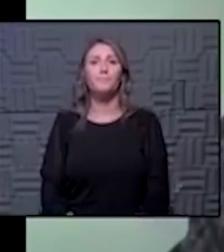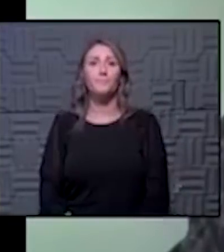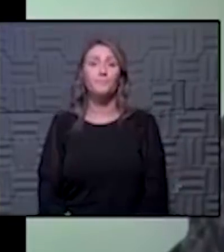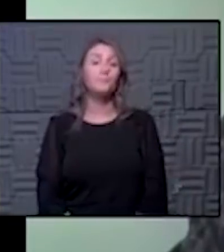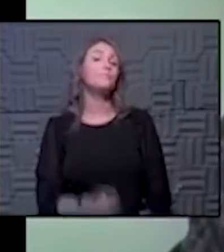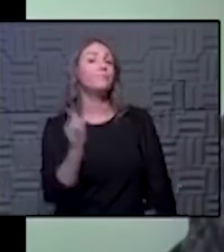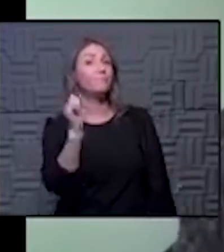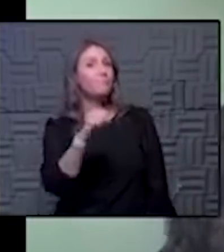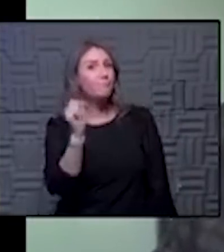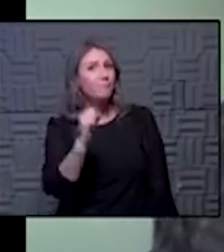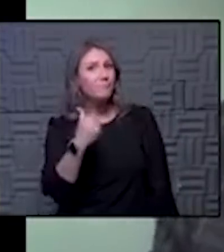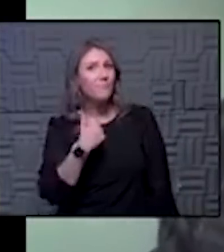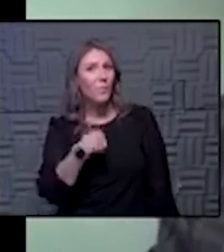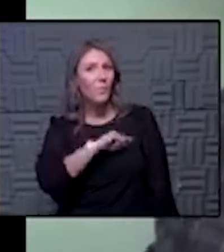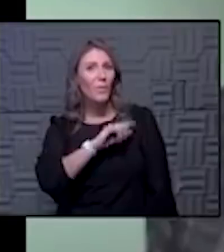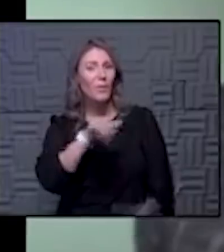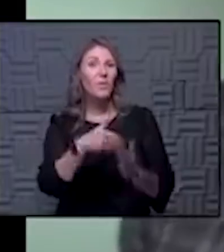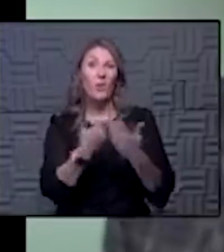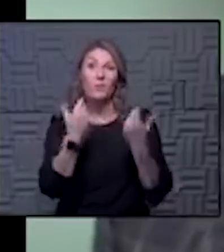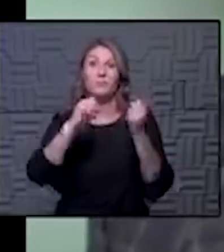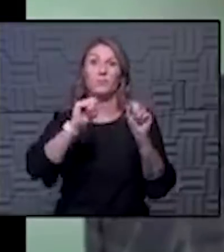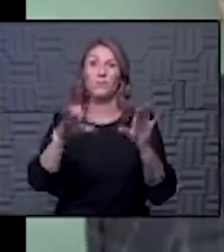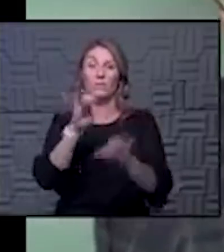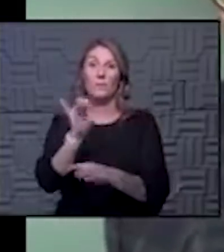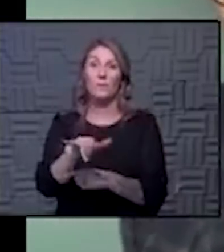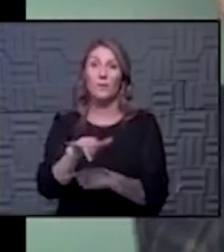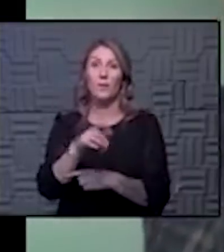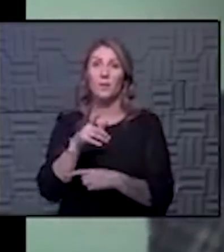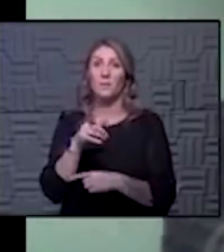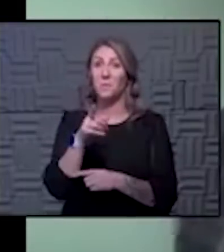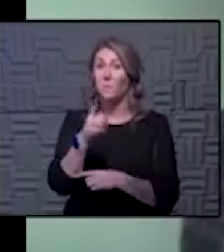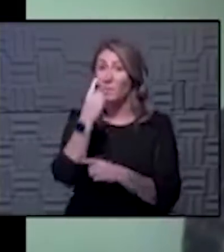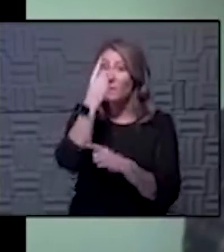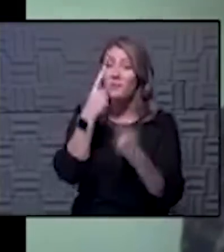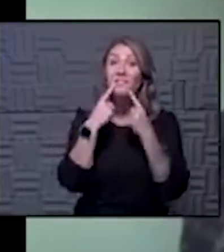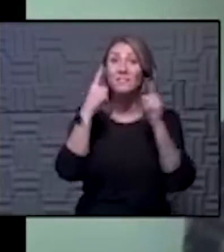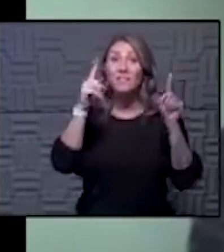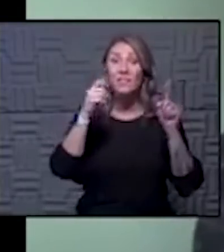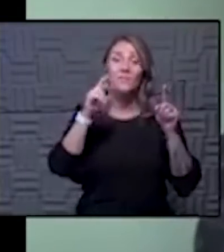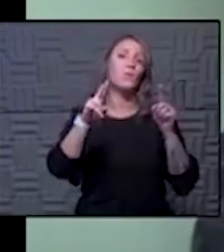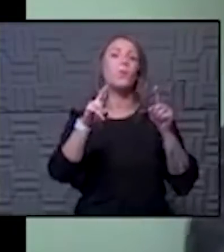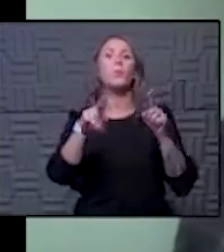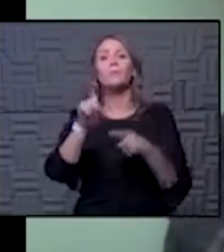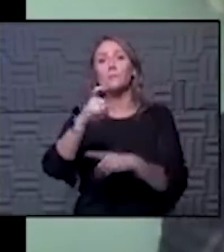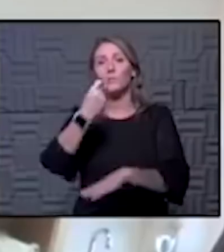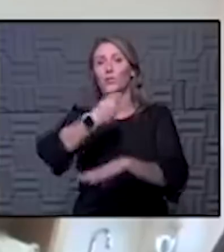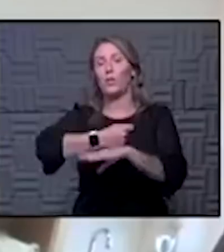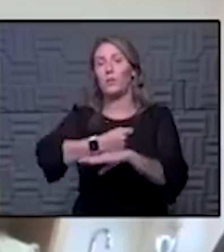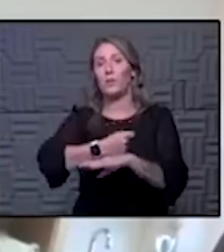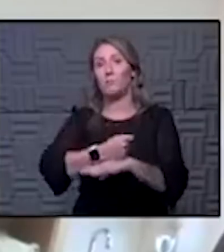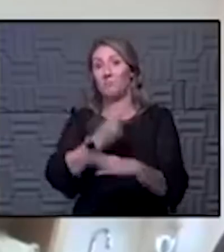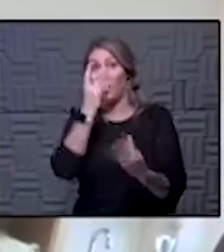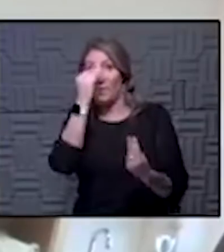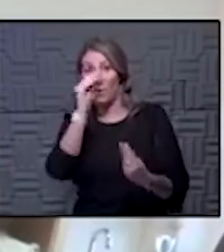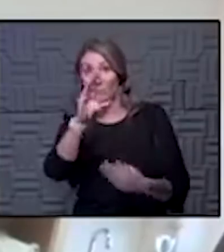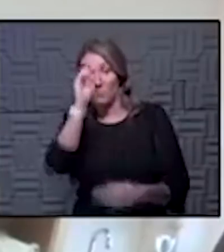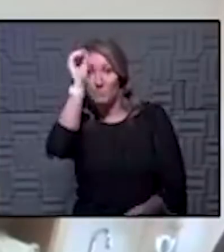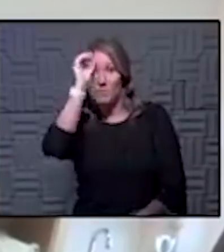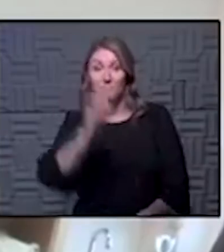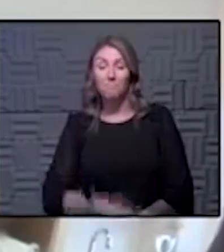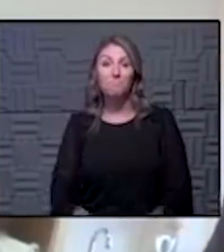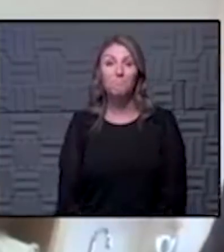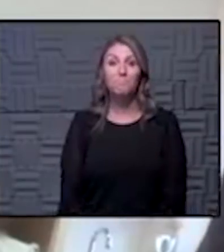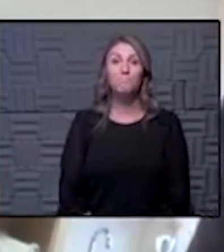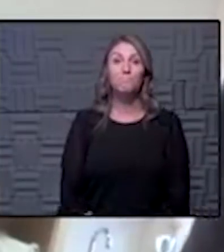Yeah, I think we're all trying to do that. Do you think we're going to be successful, or do we think we're going to end up having to shut down? Thoughts?